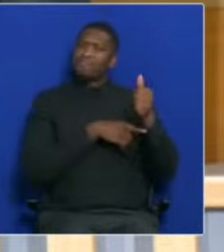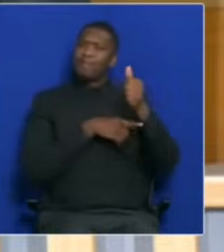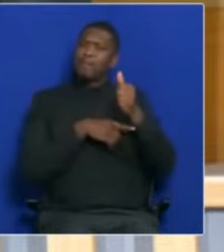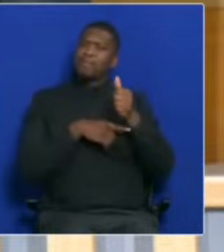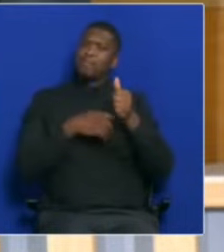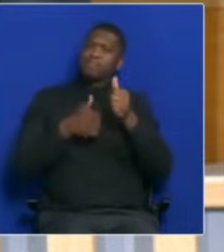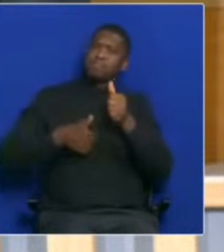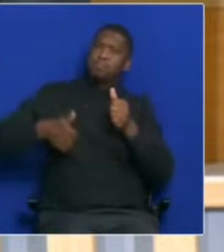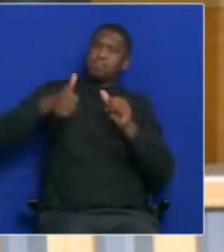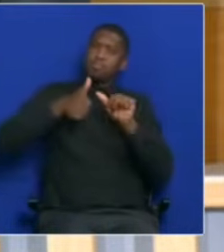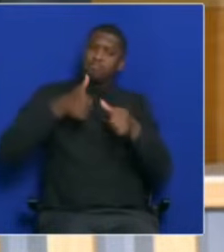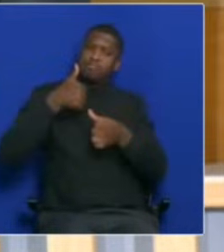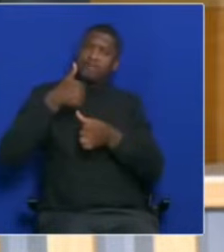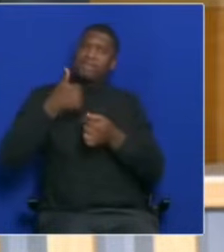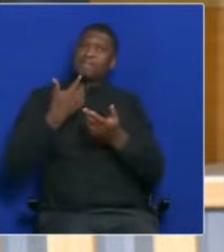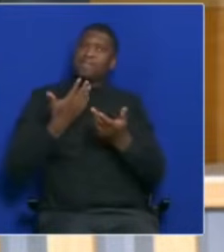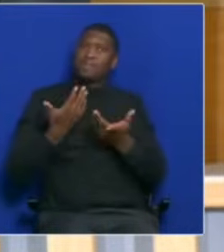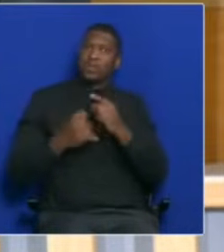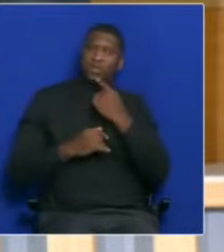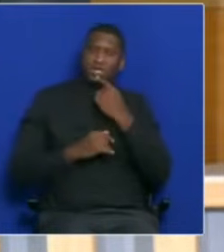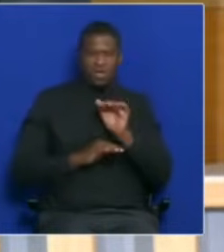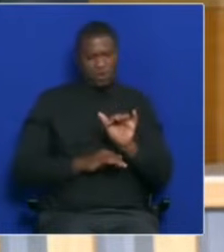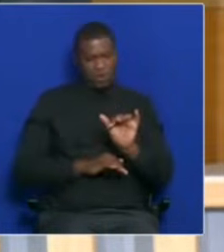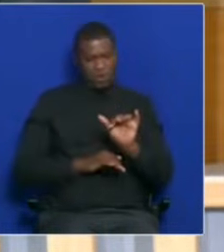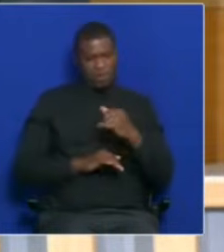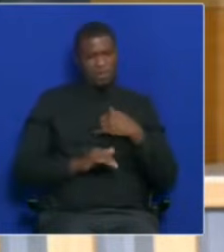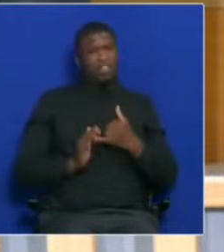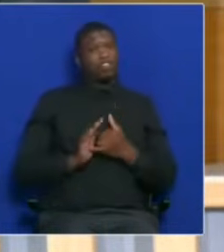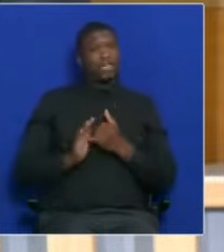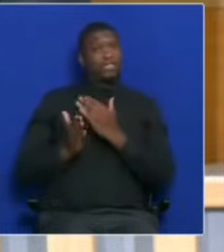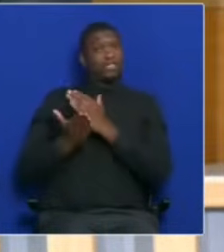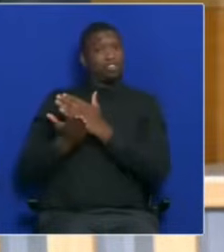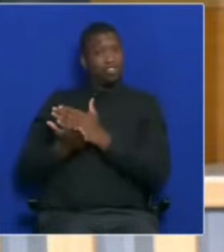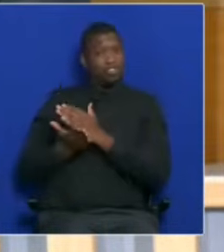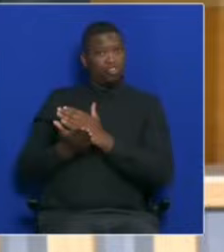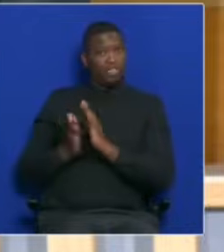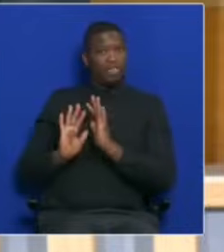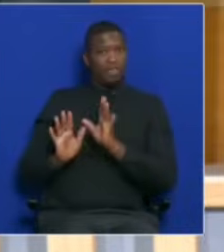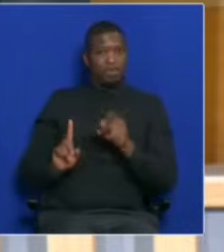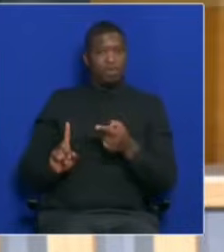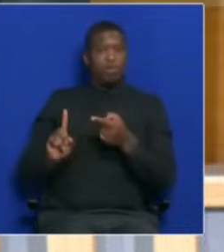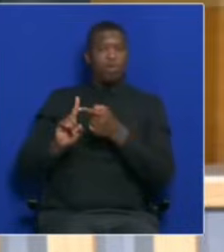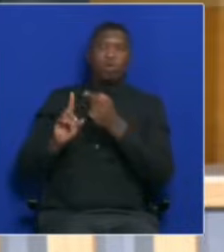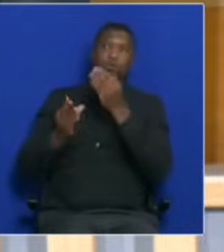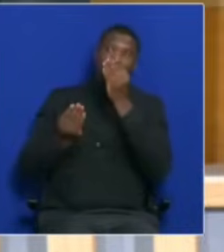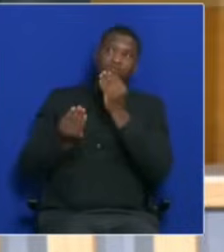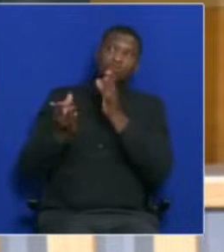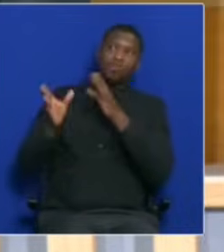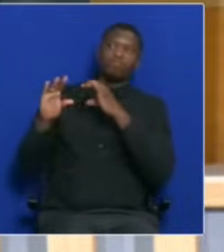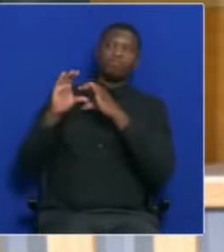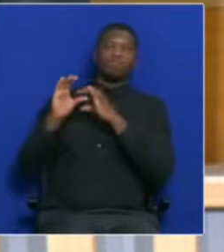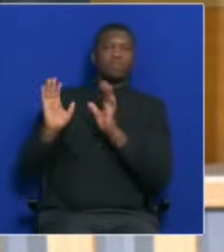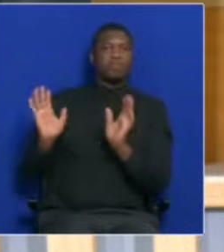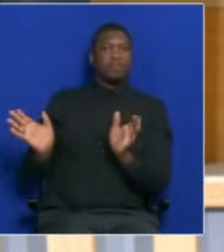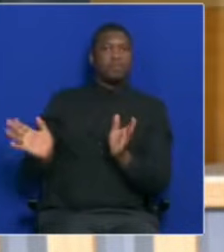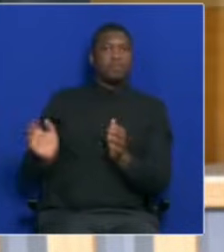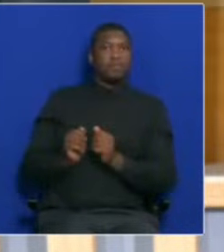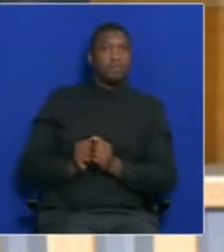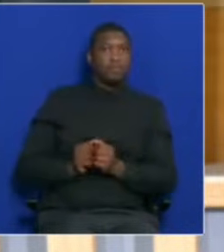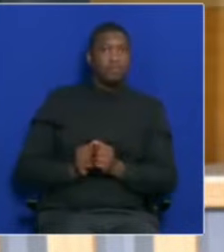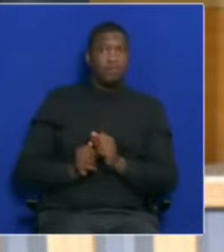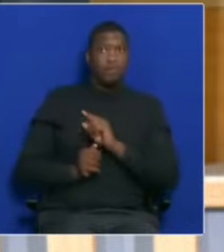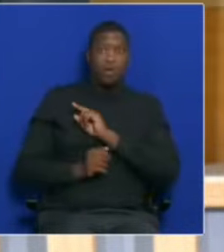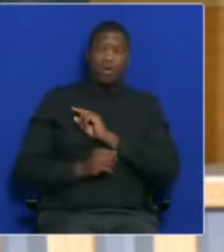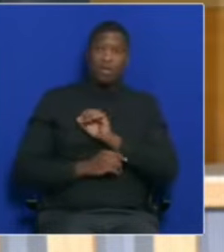say, hang on, I was just sharing for purposes of communication. Because if that's all you